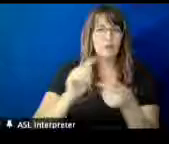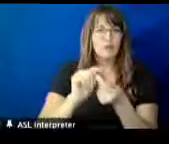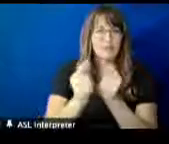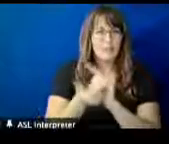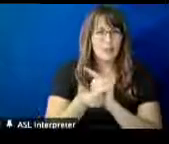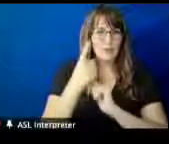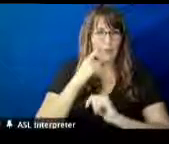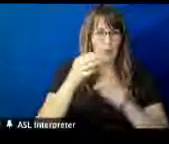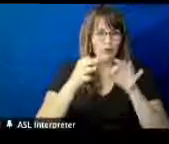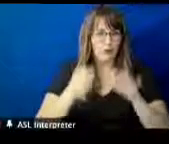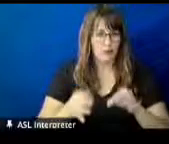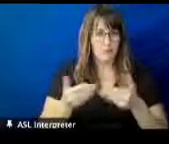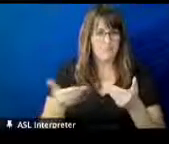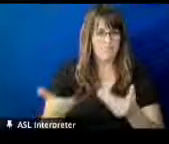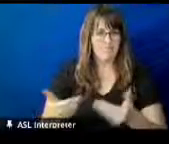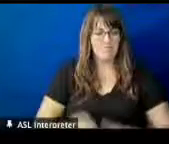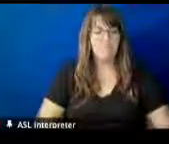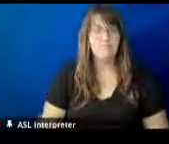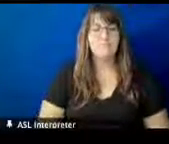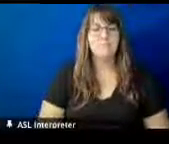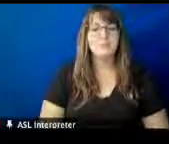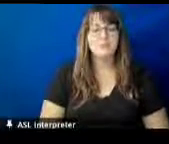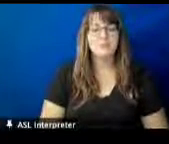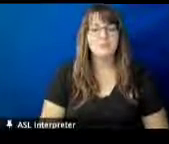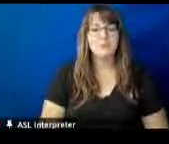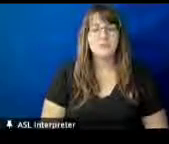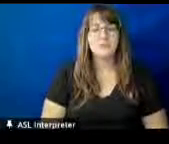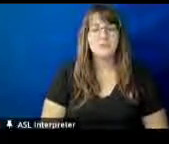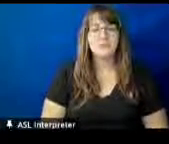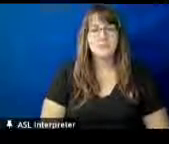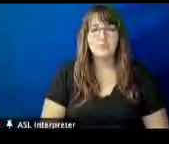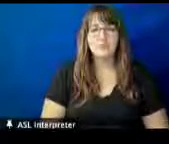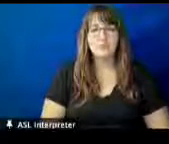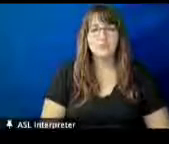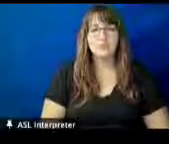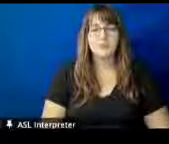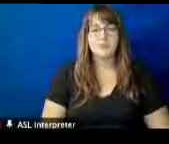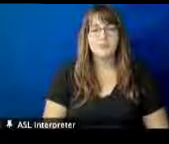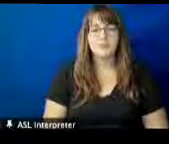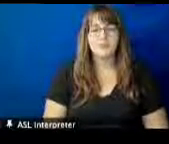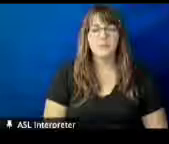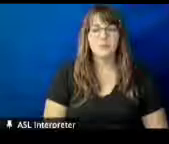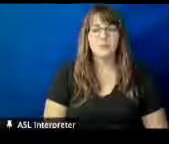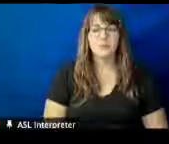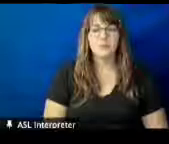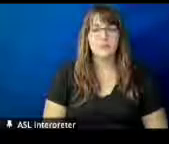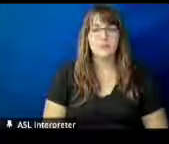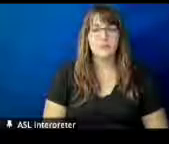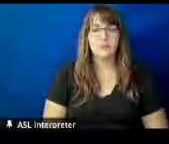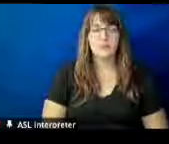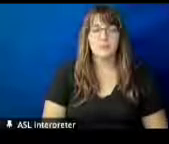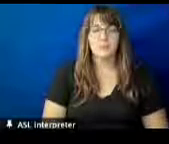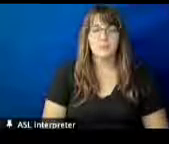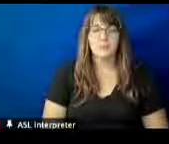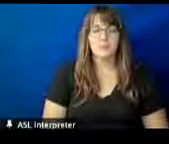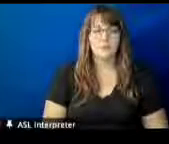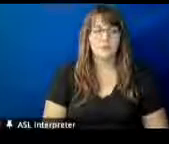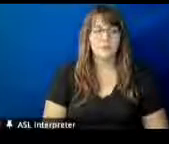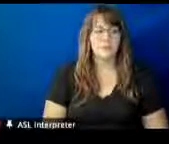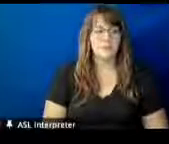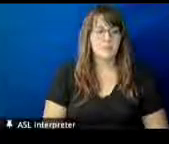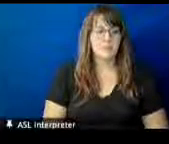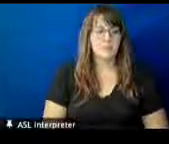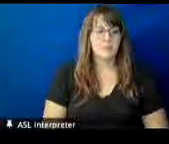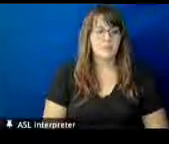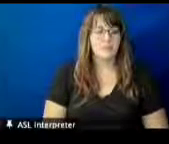Buenas tardes, esta es la intérprete. Les voy a leerles para llamar. Para los hispanohablantes